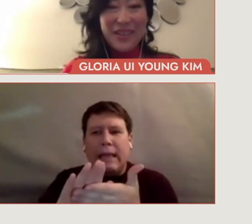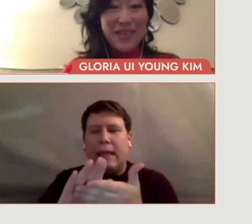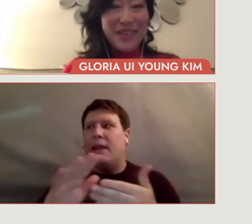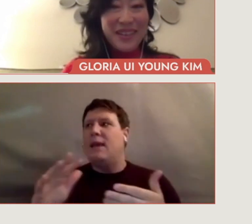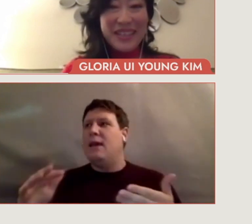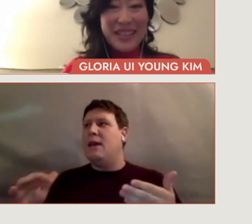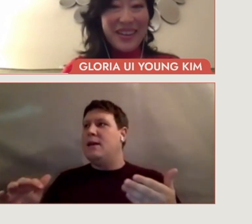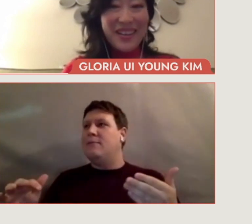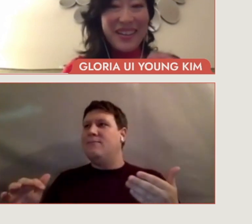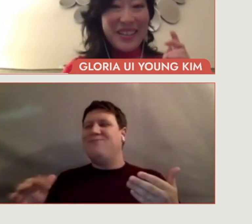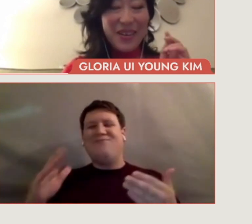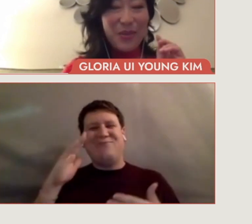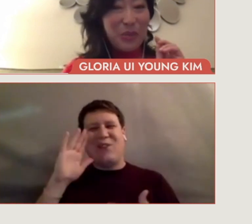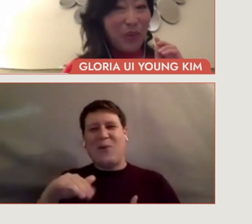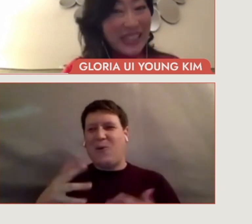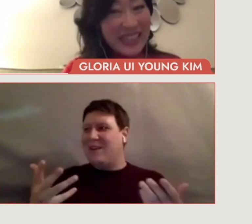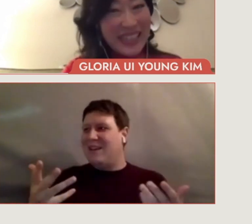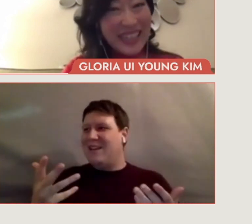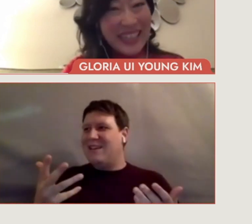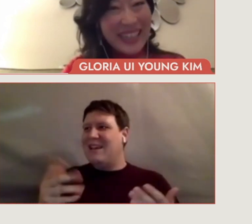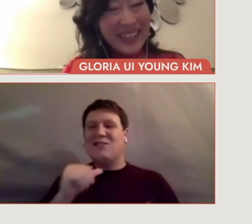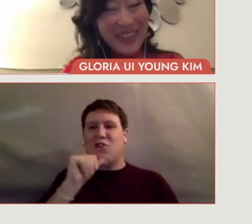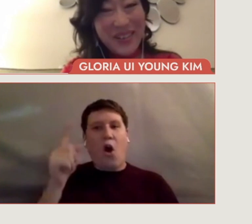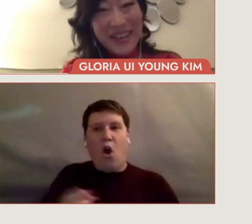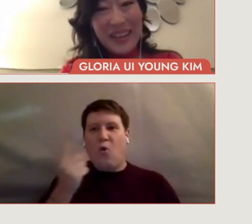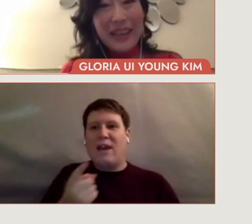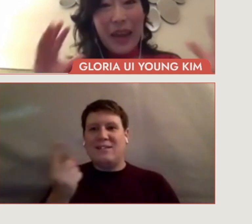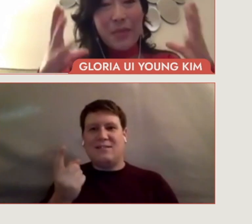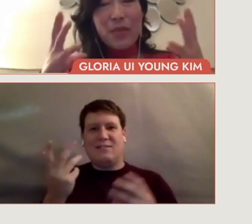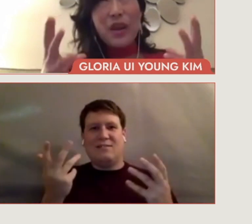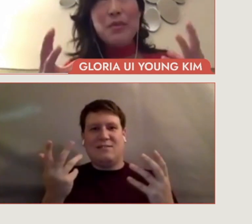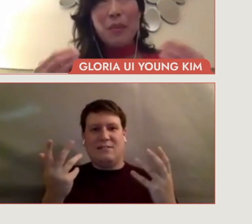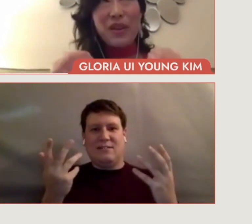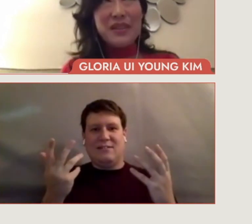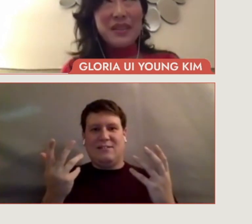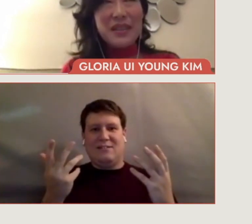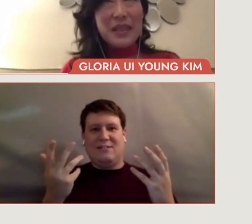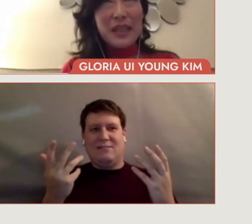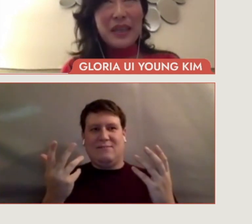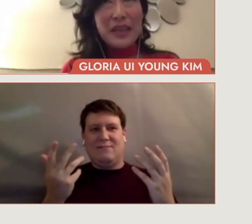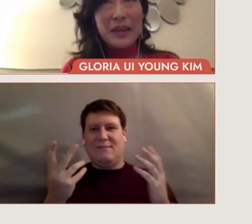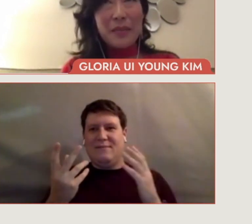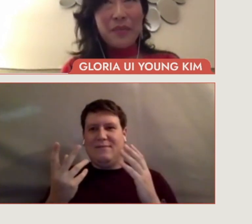you know, it's not always present, you know, like, and I mean, what I mean by present is